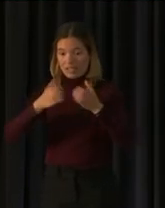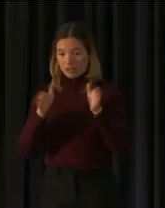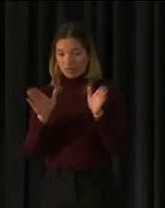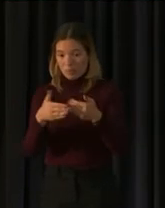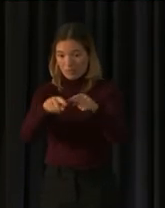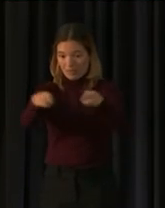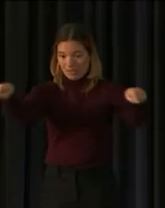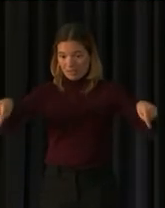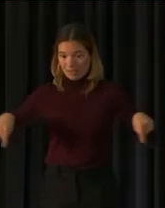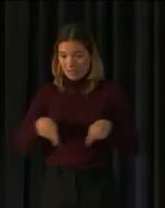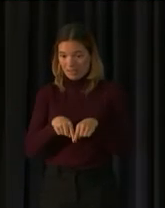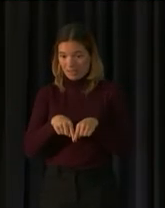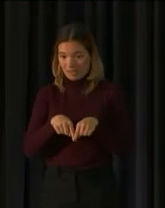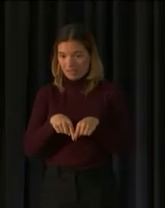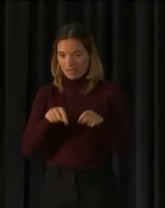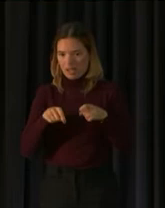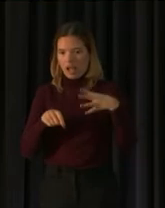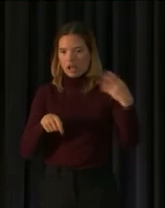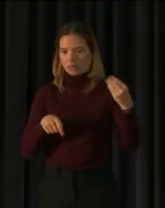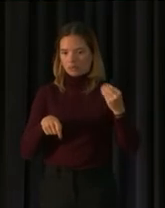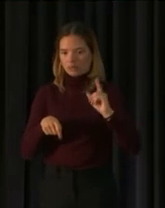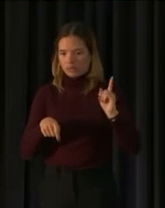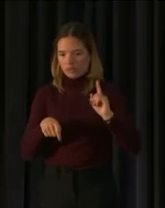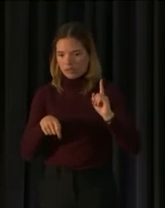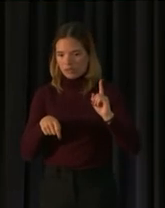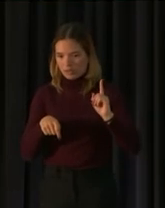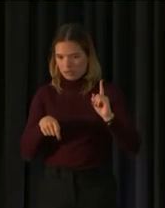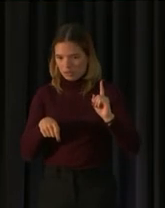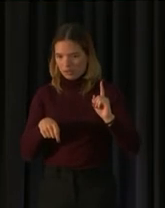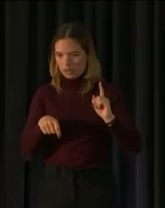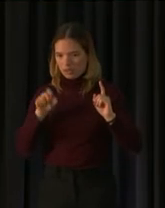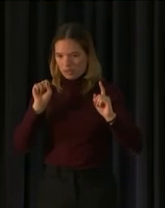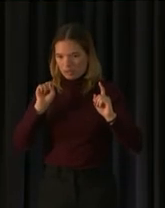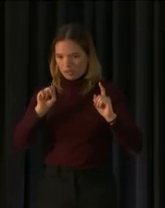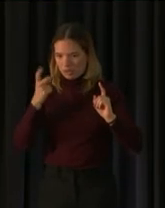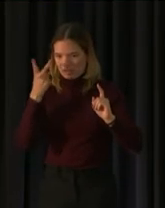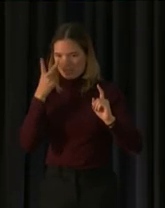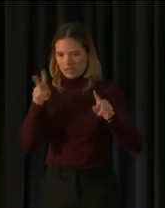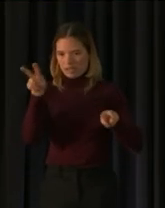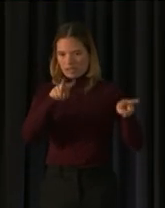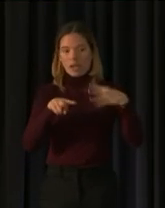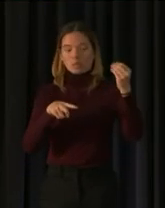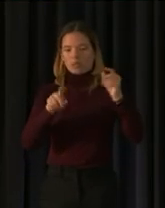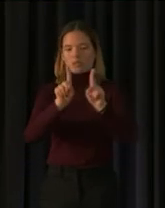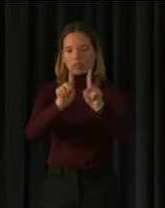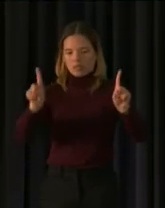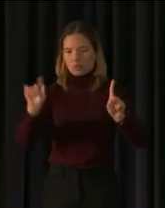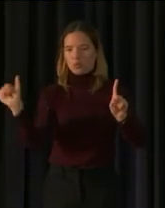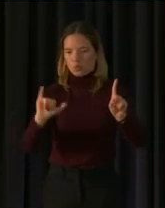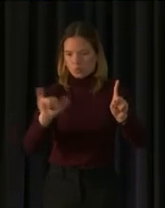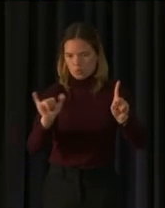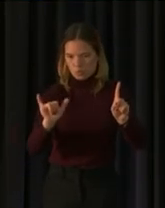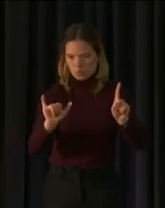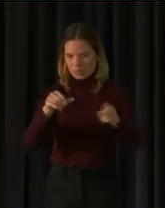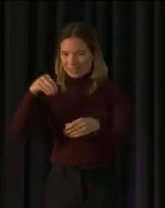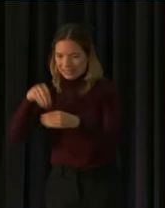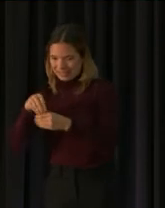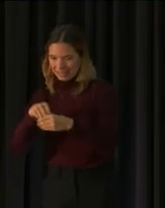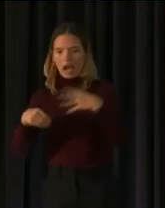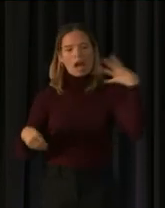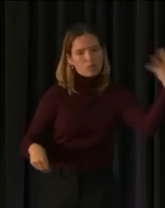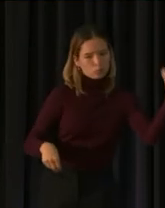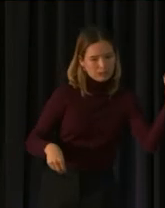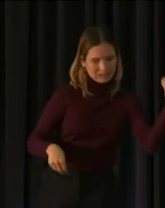if applicable and if they are able to. And then there's also additional spacing when students eat, since they will not have on their masks within